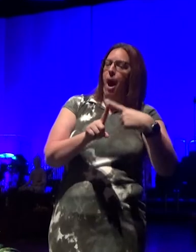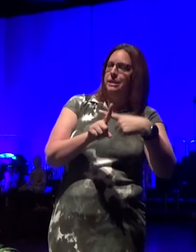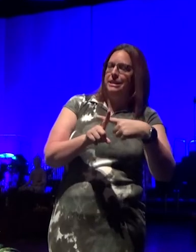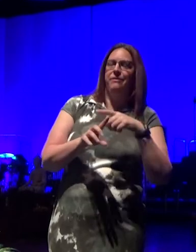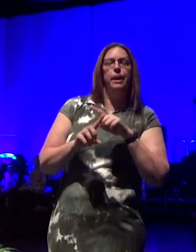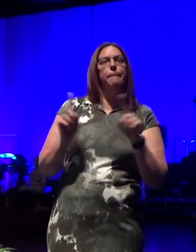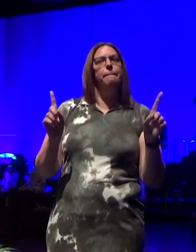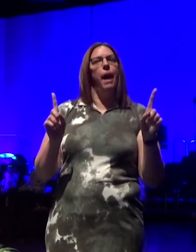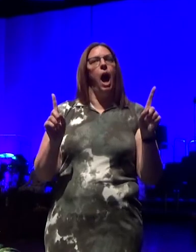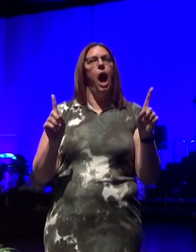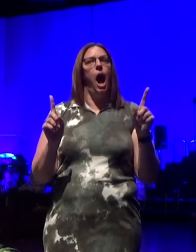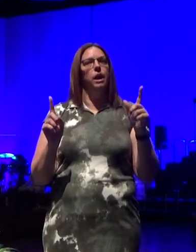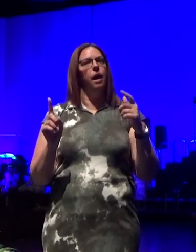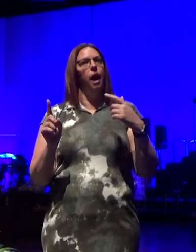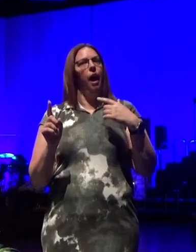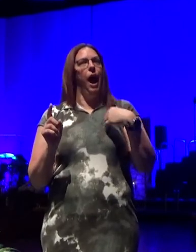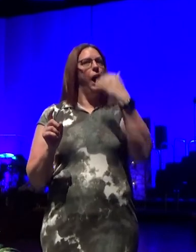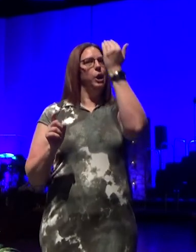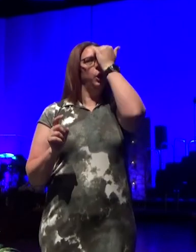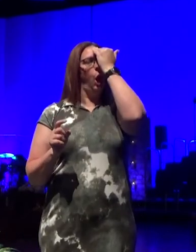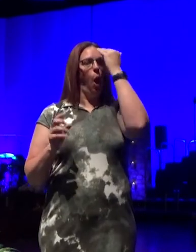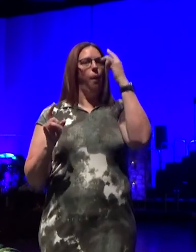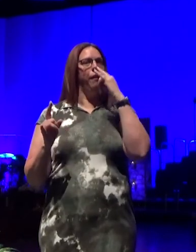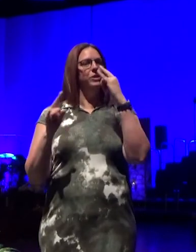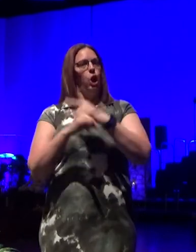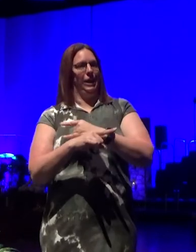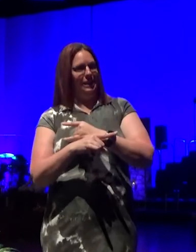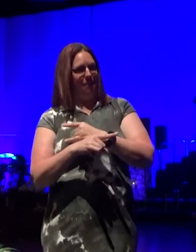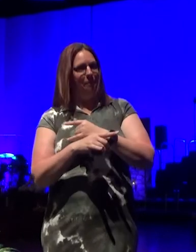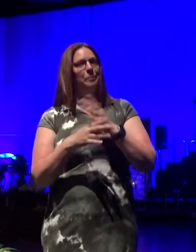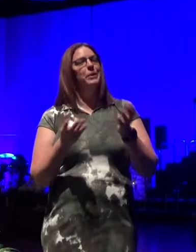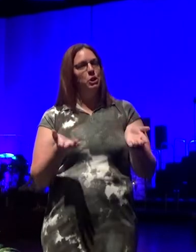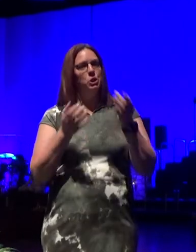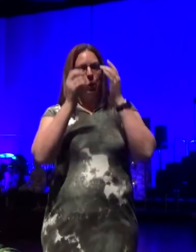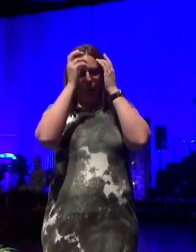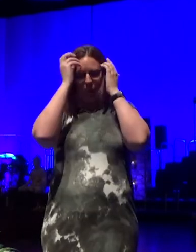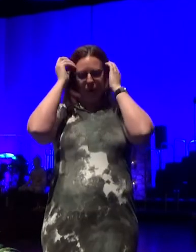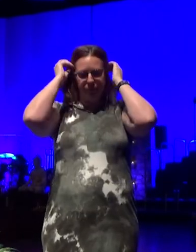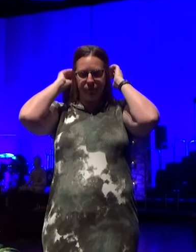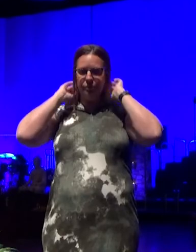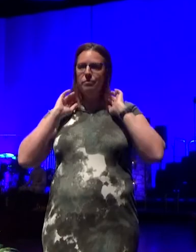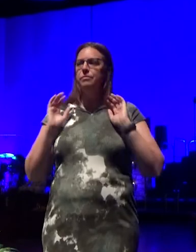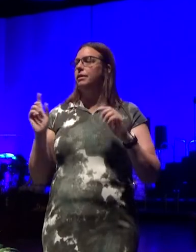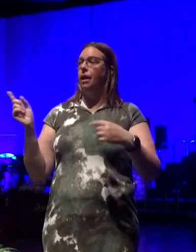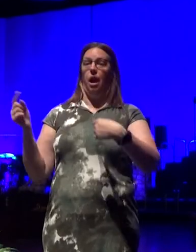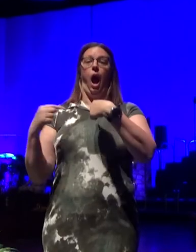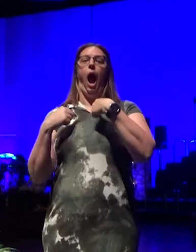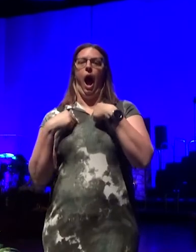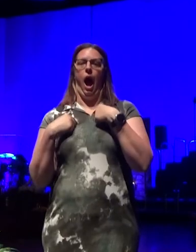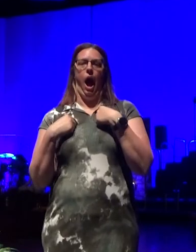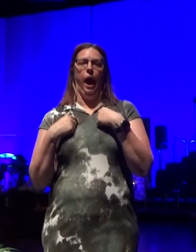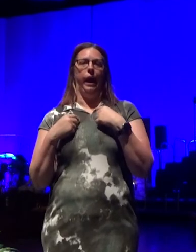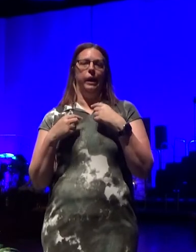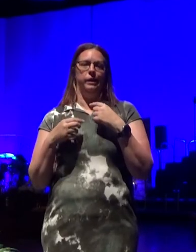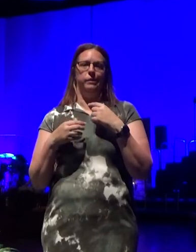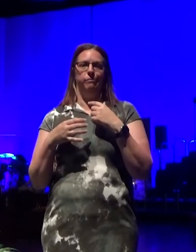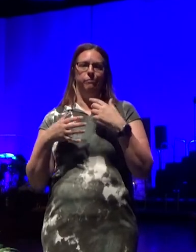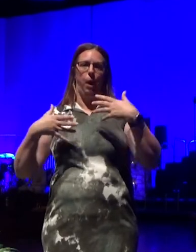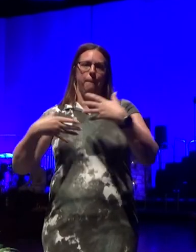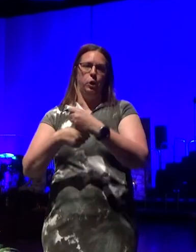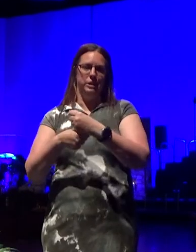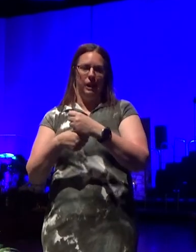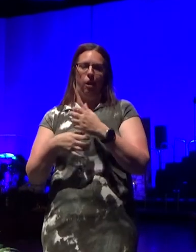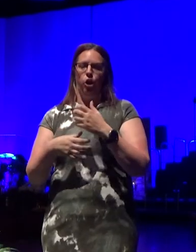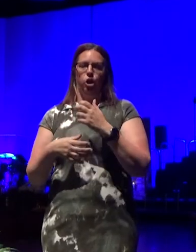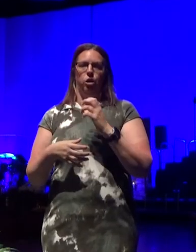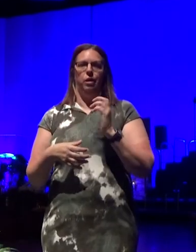realm of sarcasm here or there in my life. I have the honor of putting together our daily pearls, which you can sign up for online. It's a daily piece